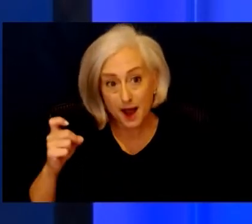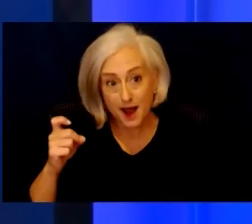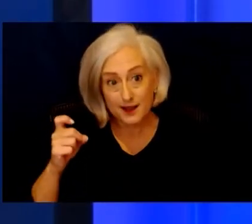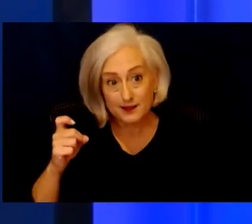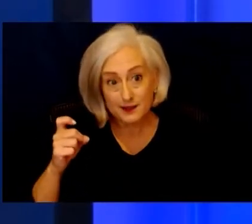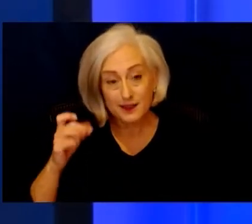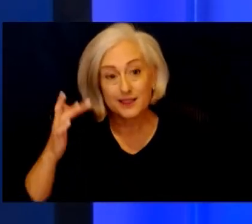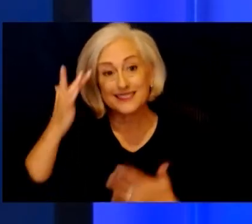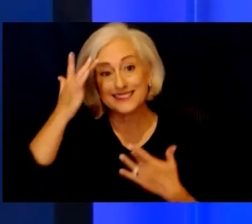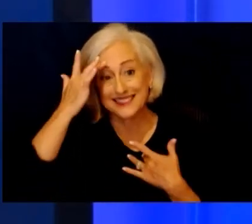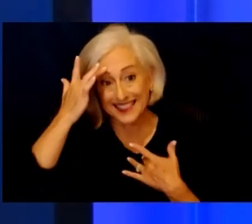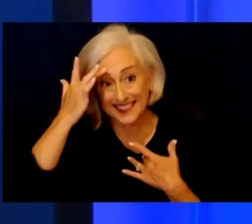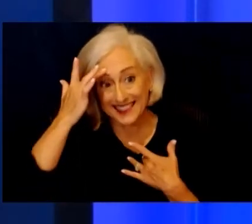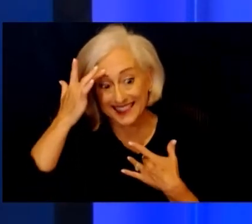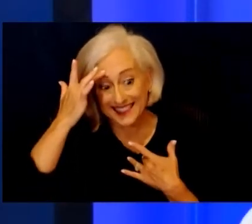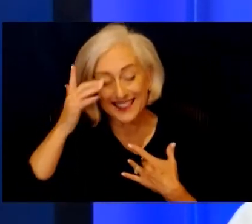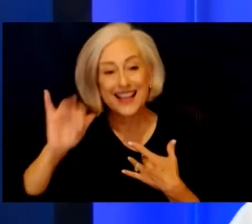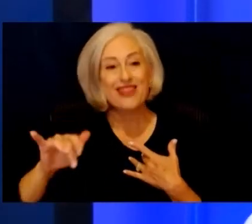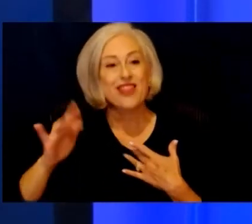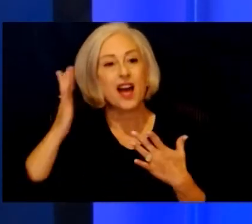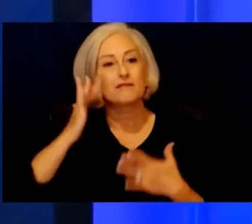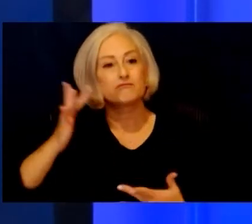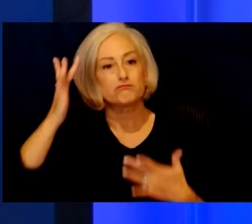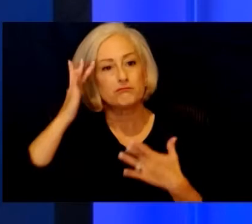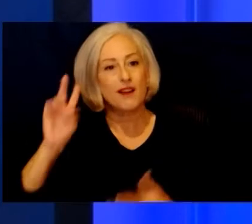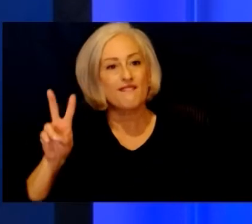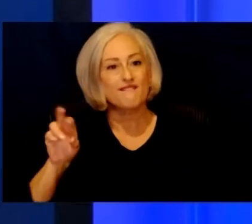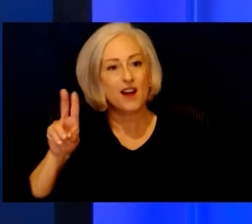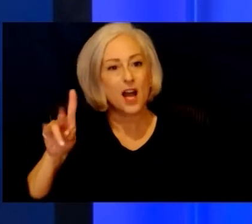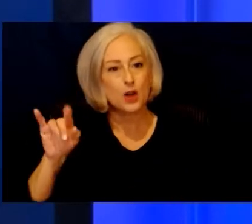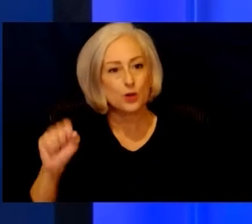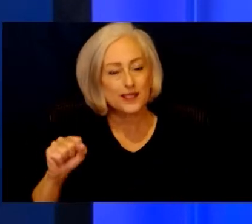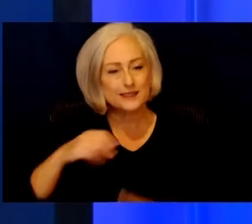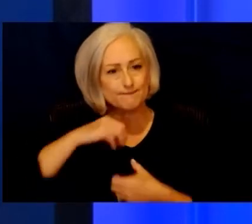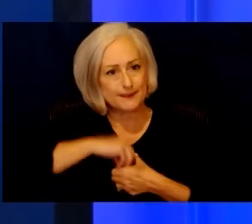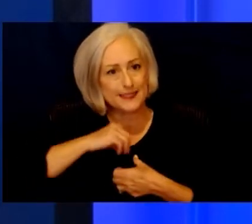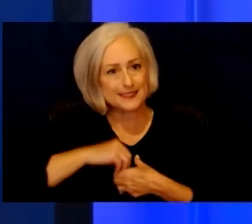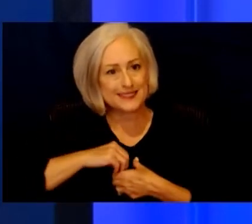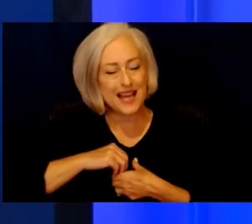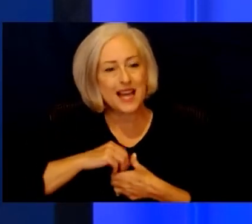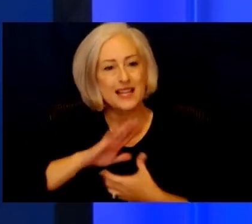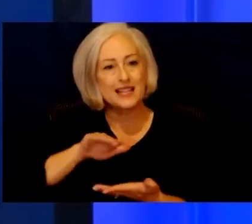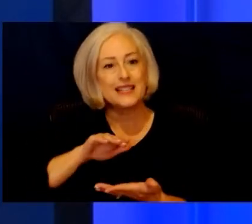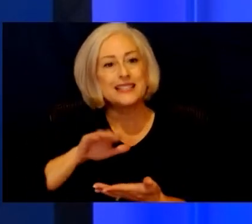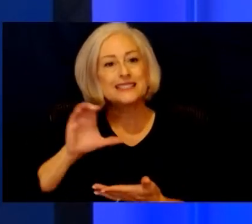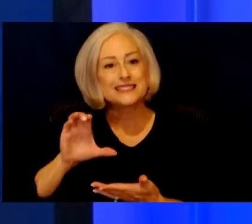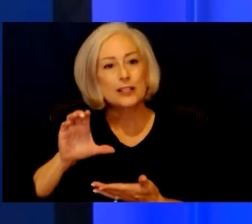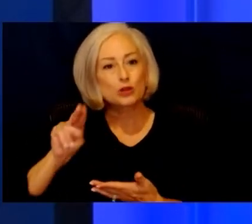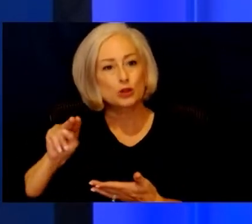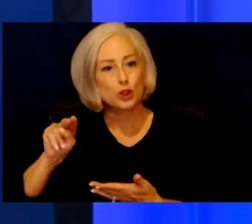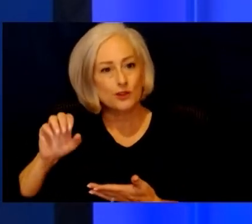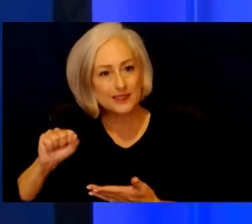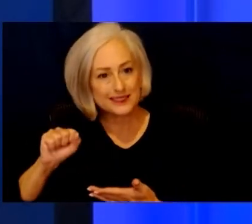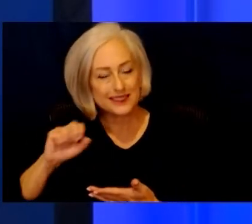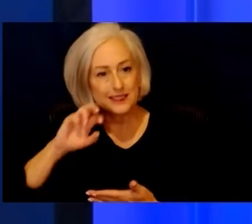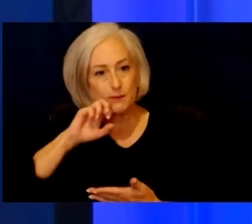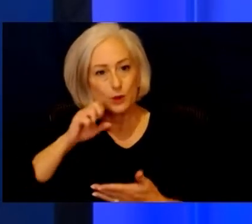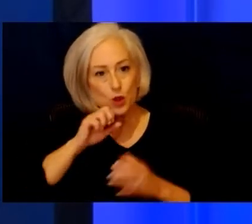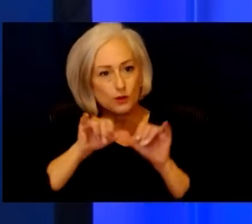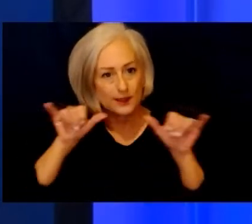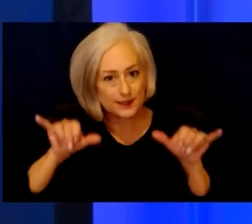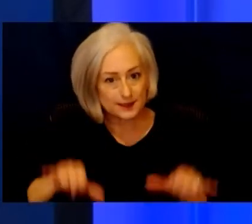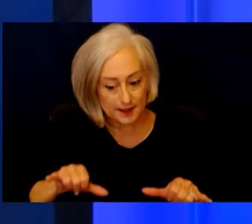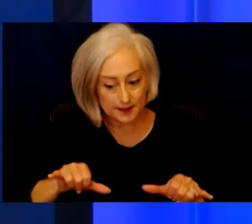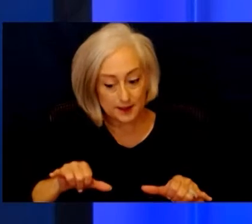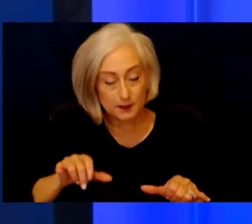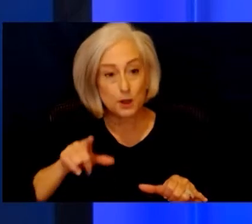system. At that point, then later on, decades down the line, for instance, if you have stress for one reason or another, you can develop shingles. I